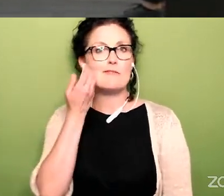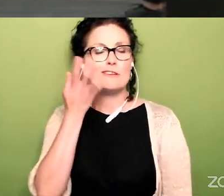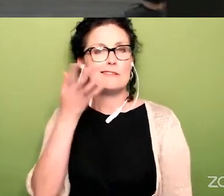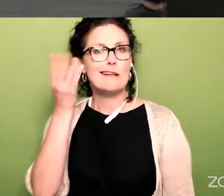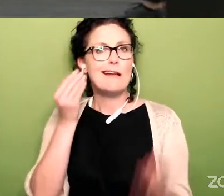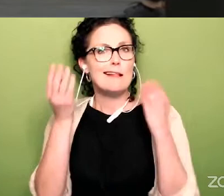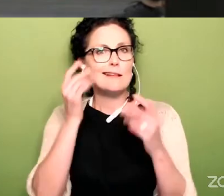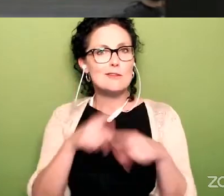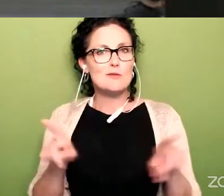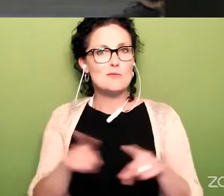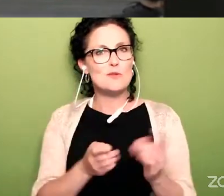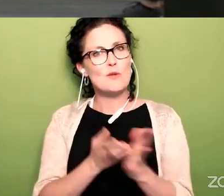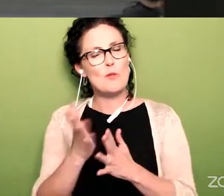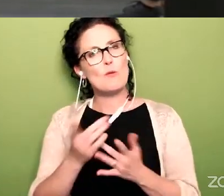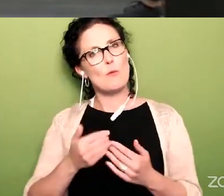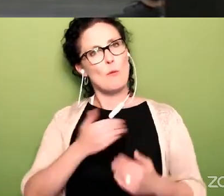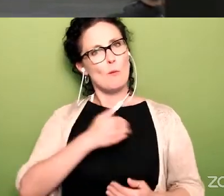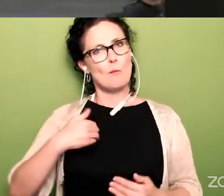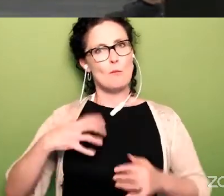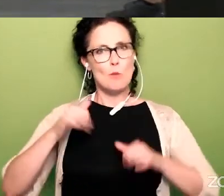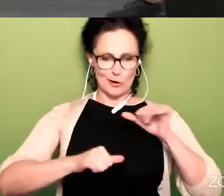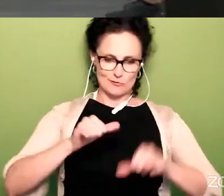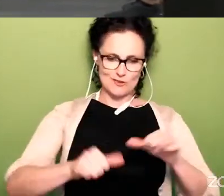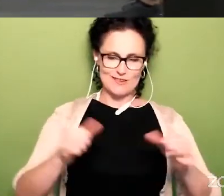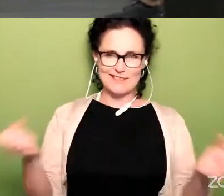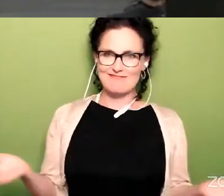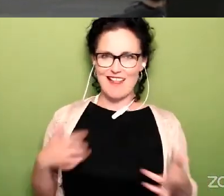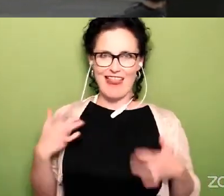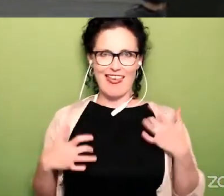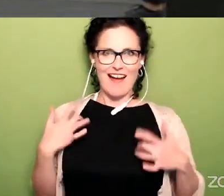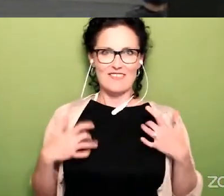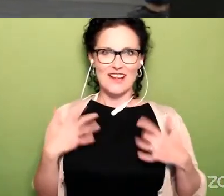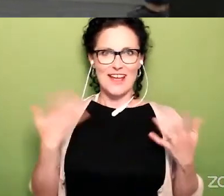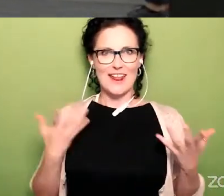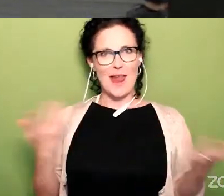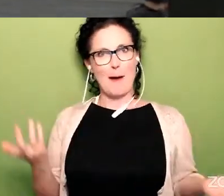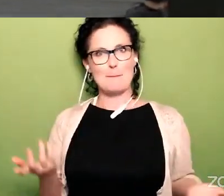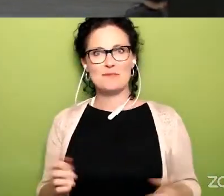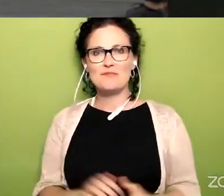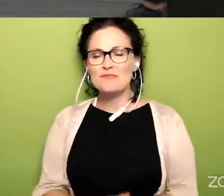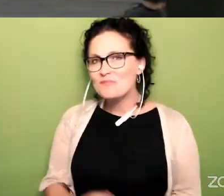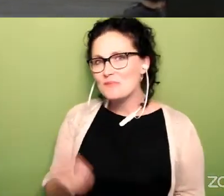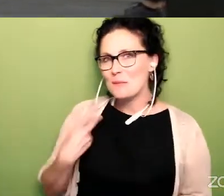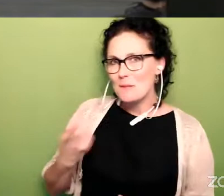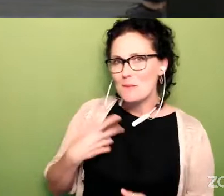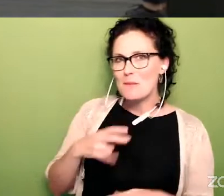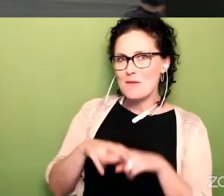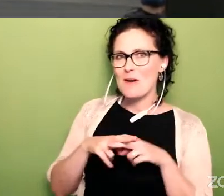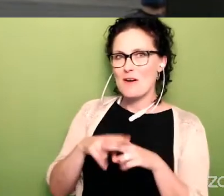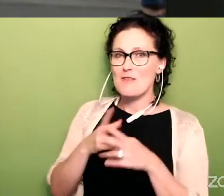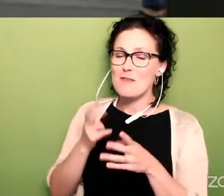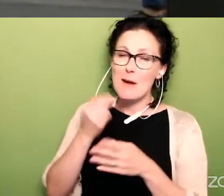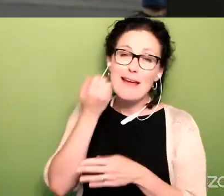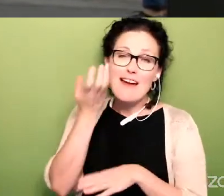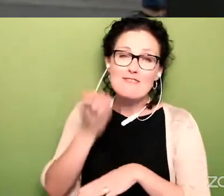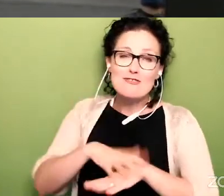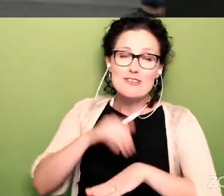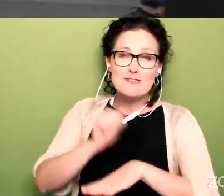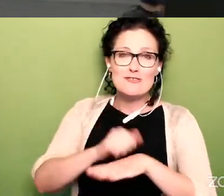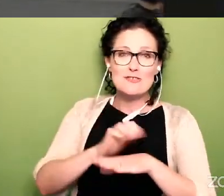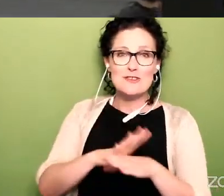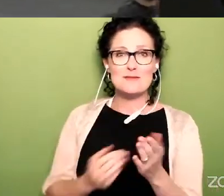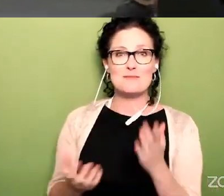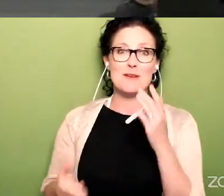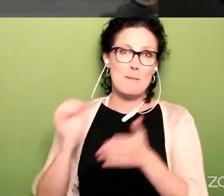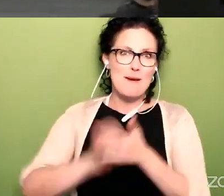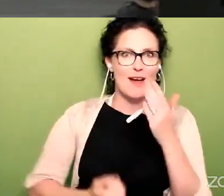tree, will make sure to get a new Christmas decoration, making sure it's as ugly as possible. Possible that I hear ghost huntings at night. Sometimes.